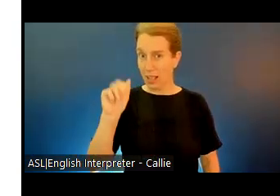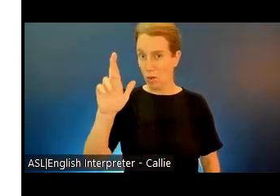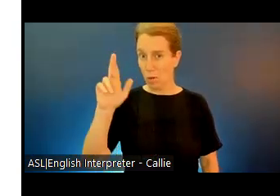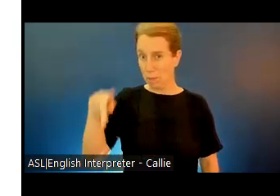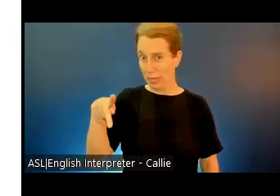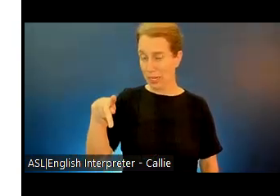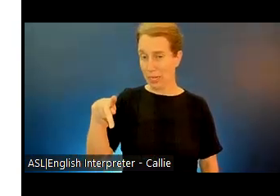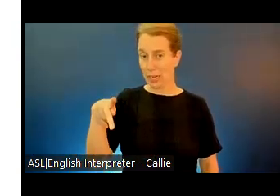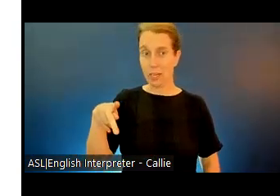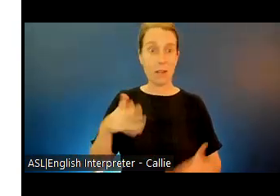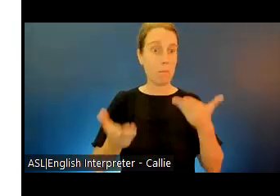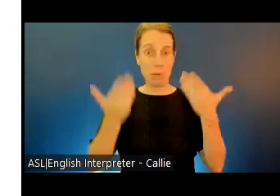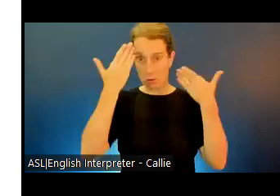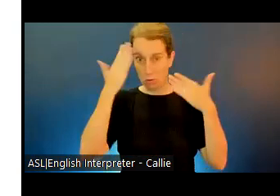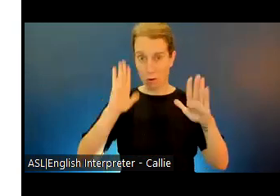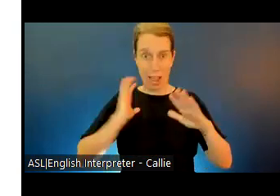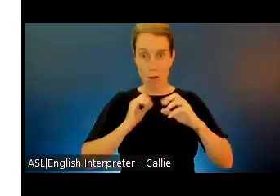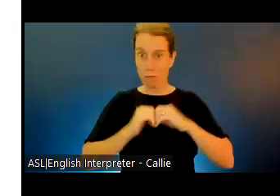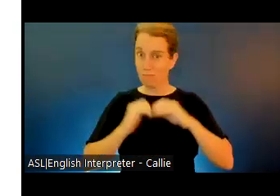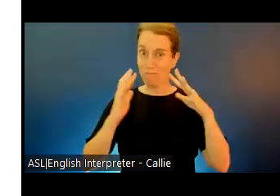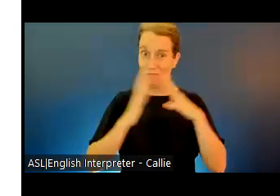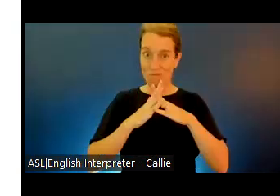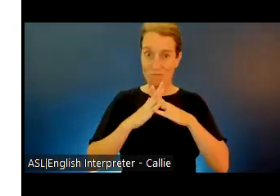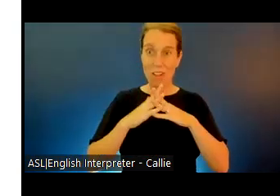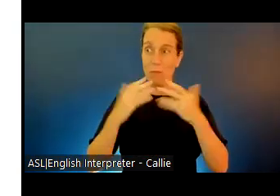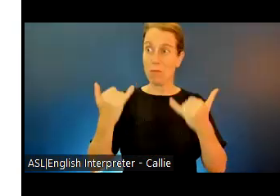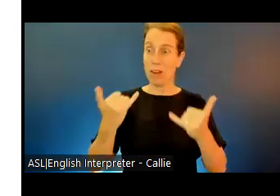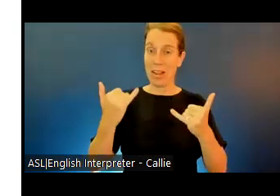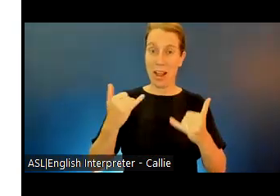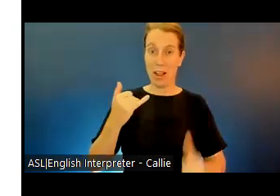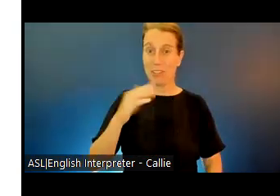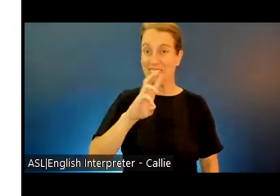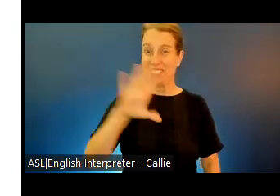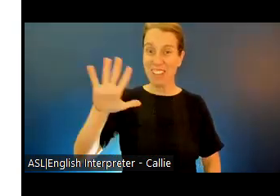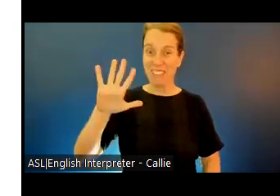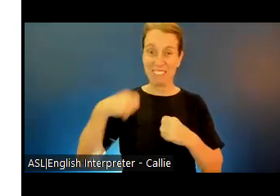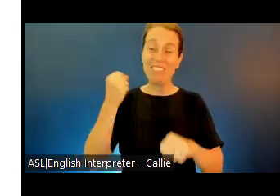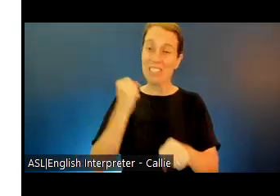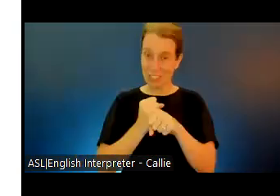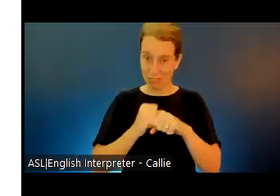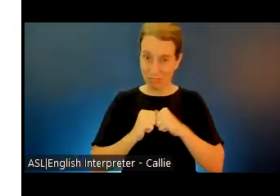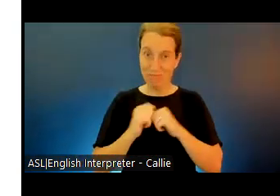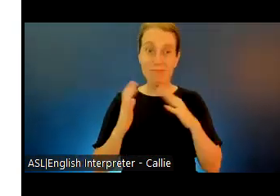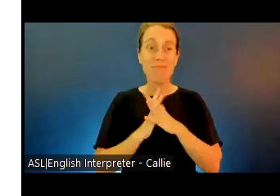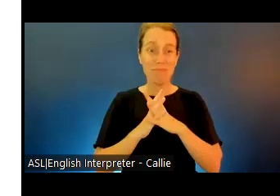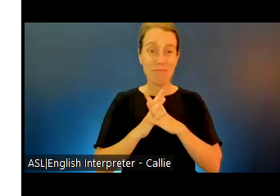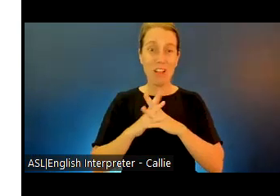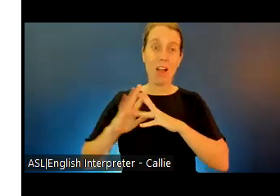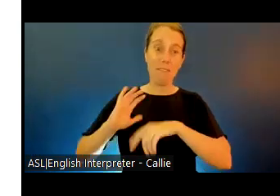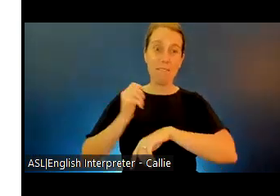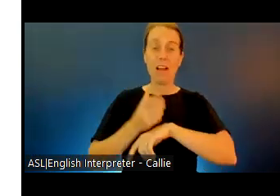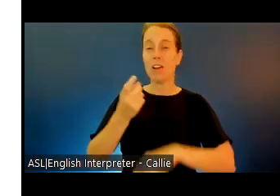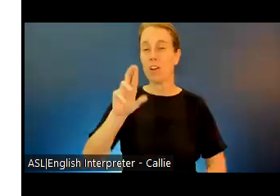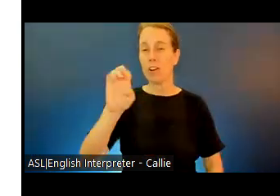our founding, but we're celebrating our 65th anniversary this week. And when our founder, Dr. Ethel Percy